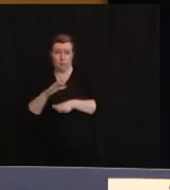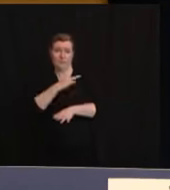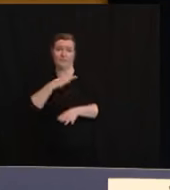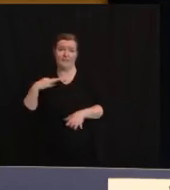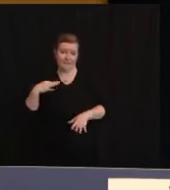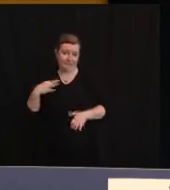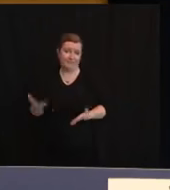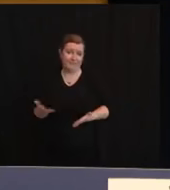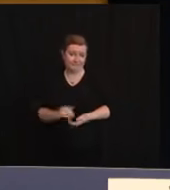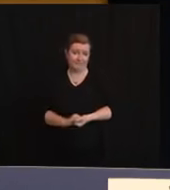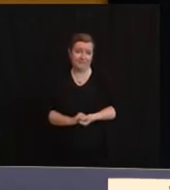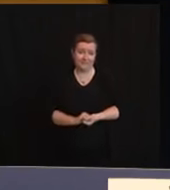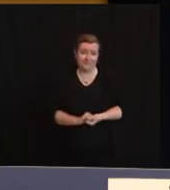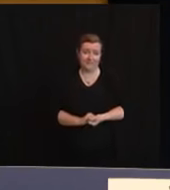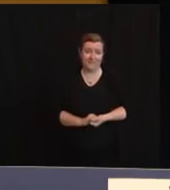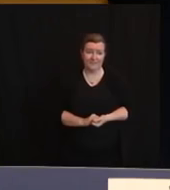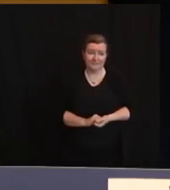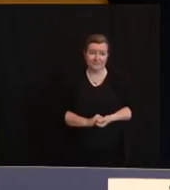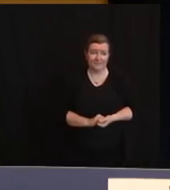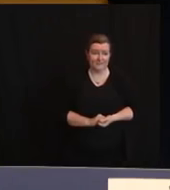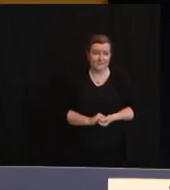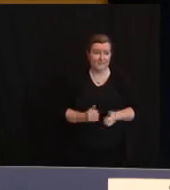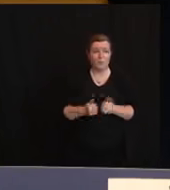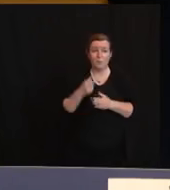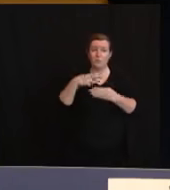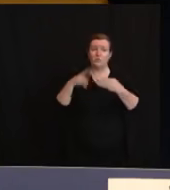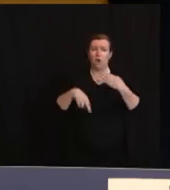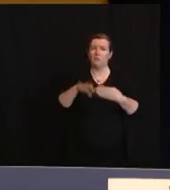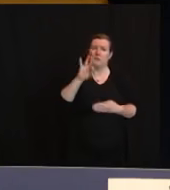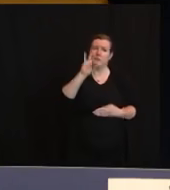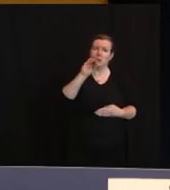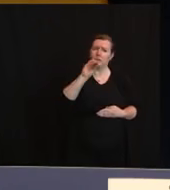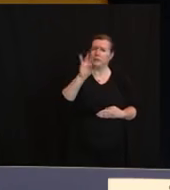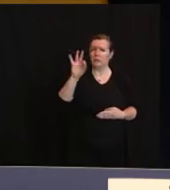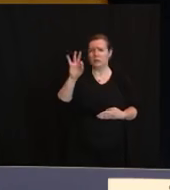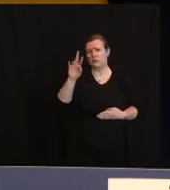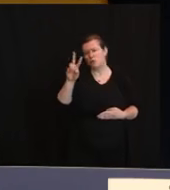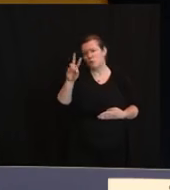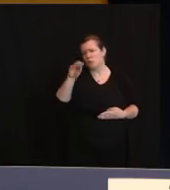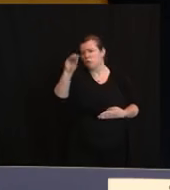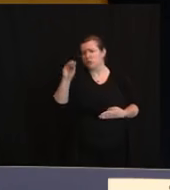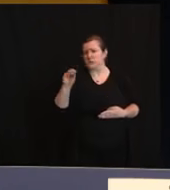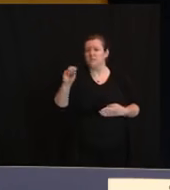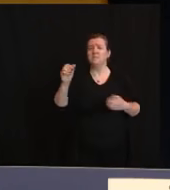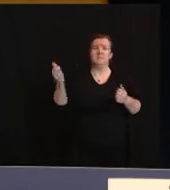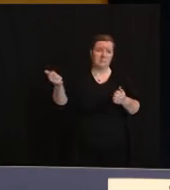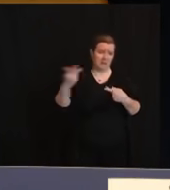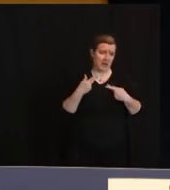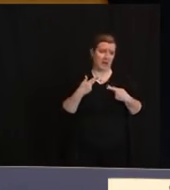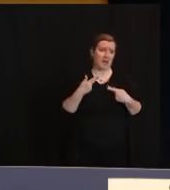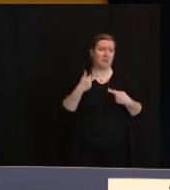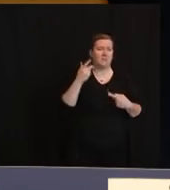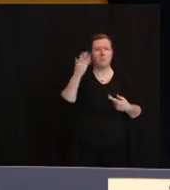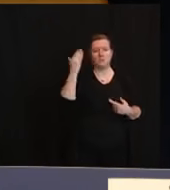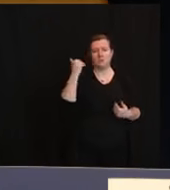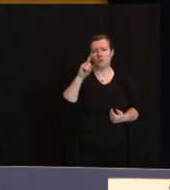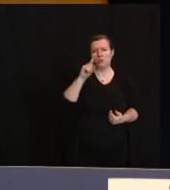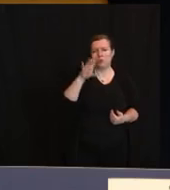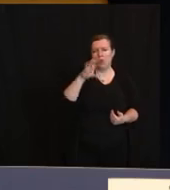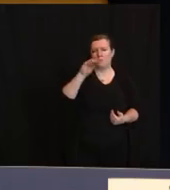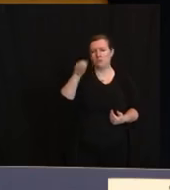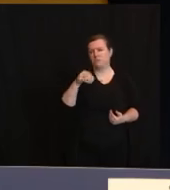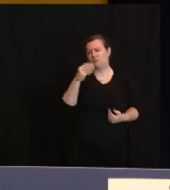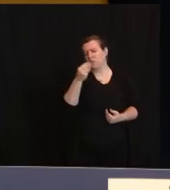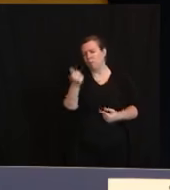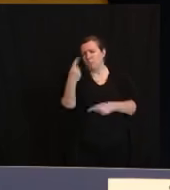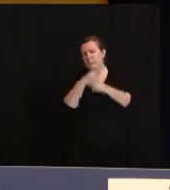92% of the results are in. I expect 100% of the results in a couple of days. And it will inform how